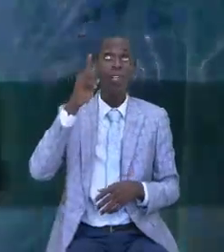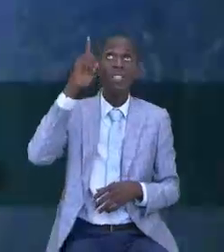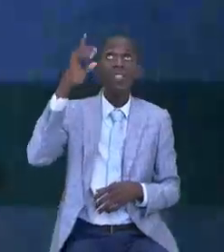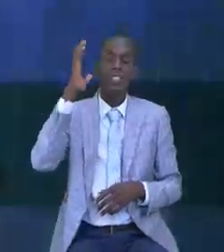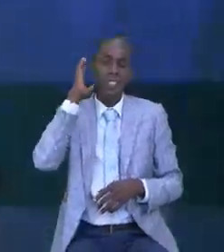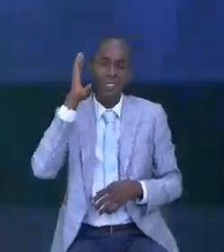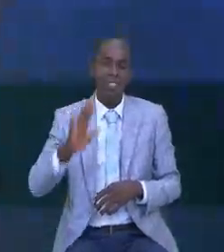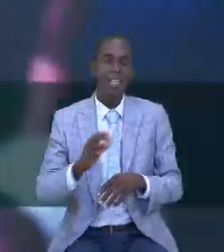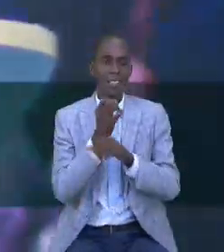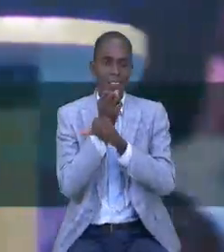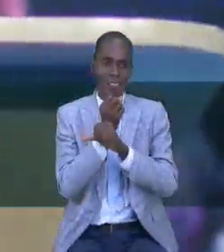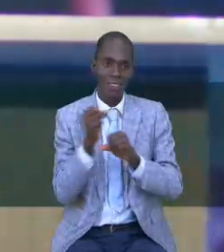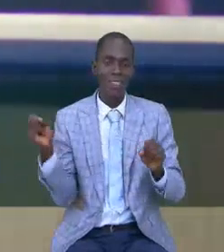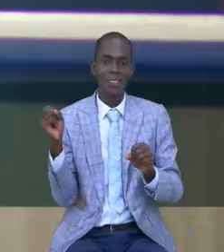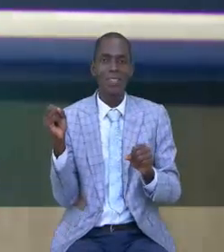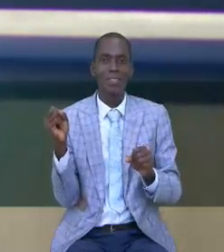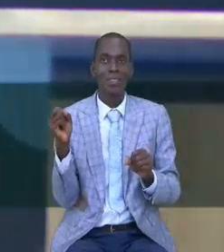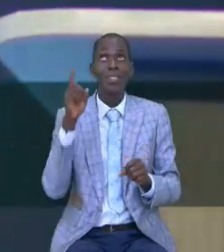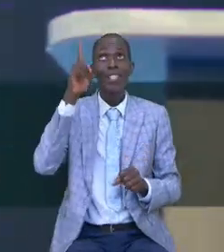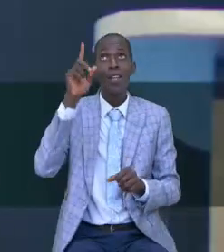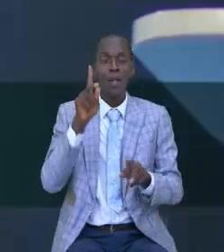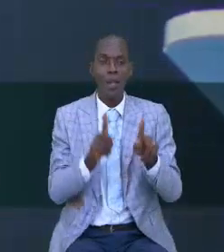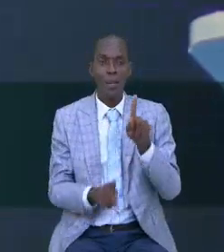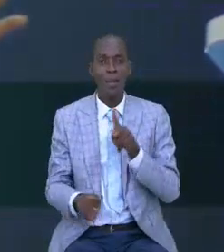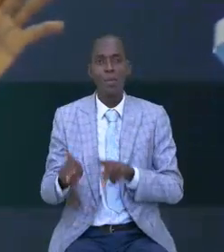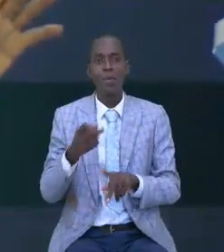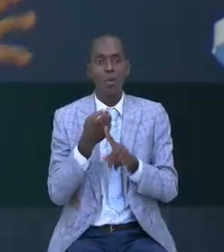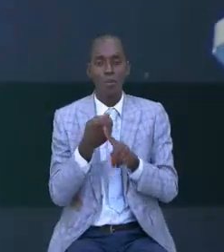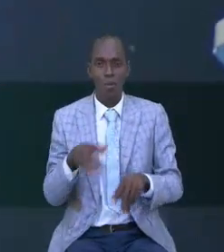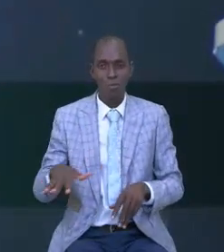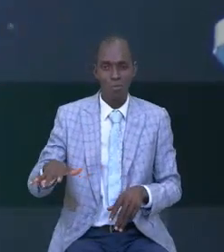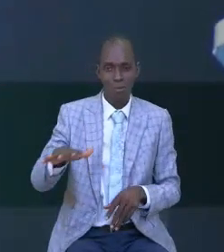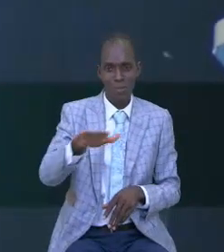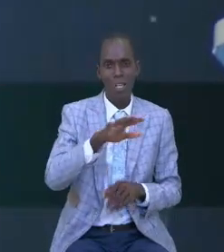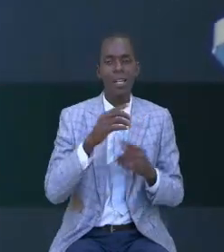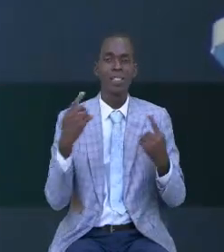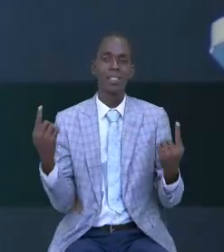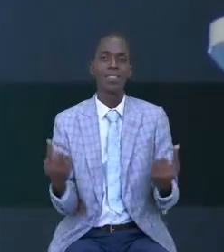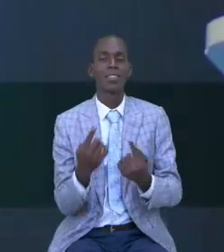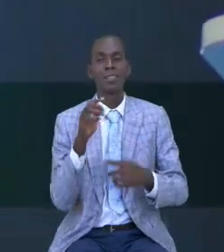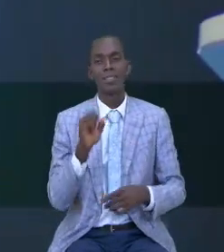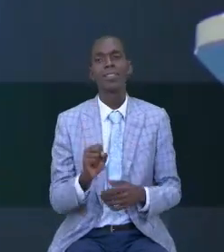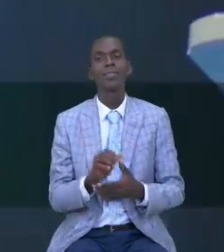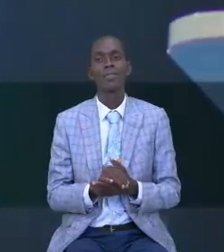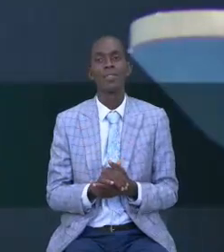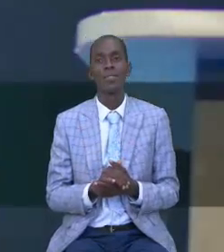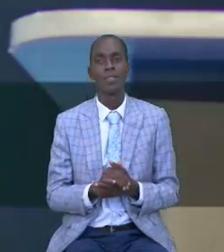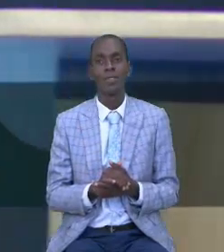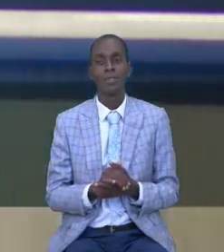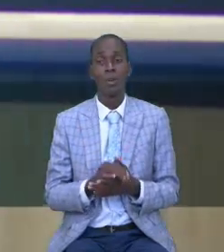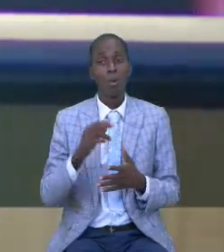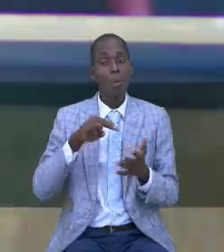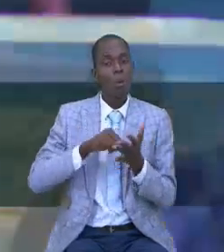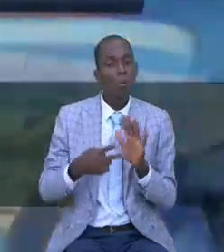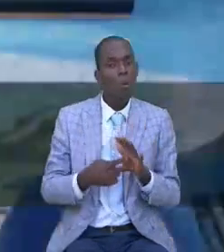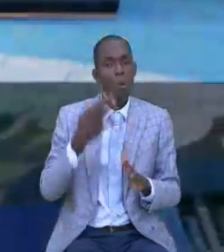shall save his people from their sins. Purpose,